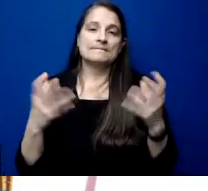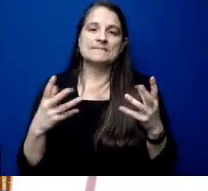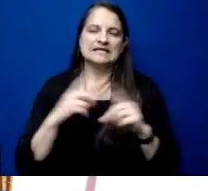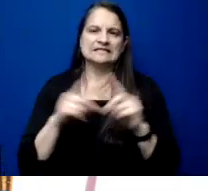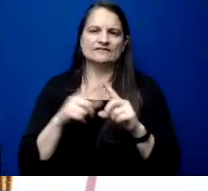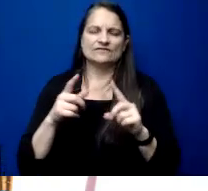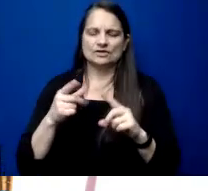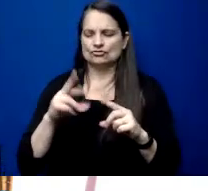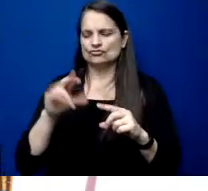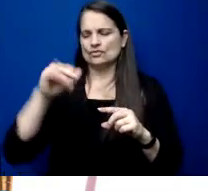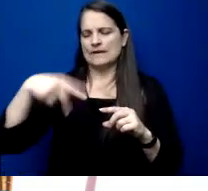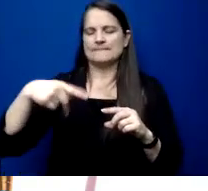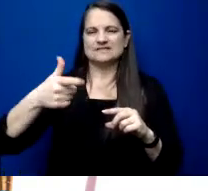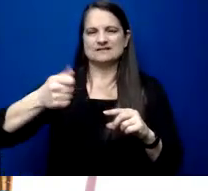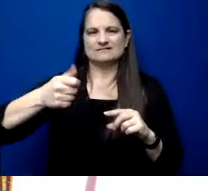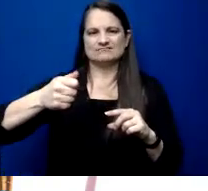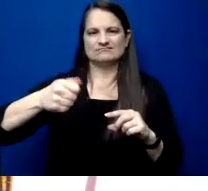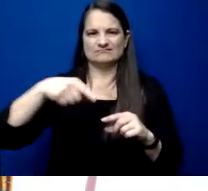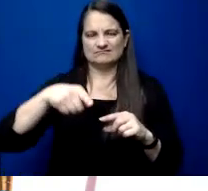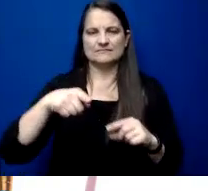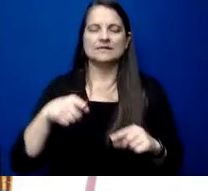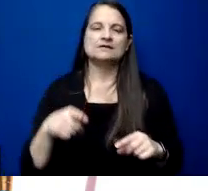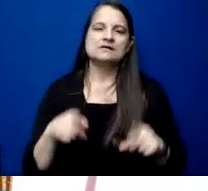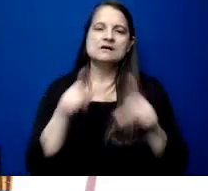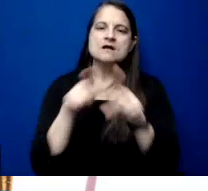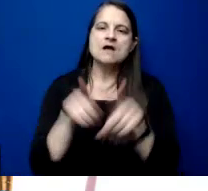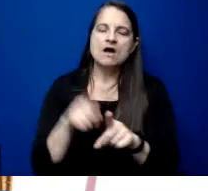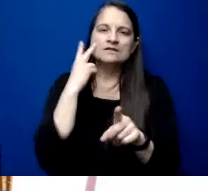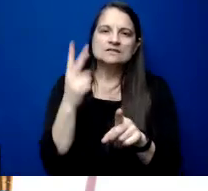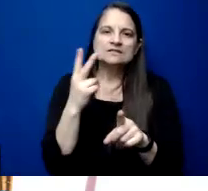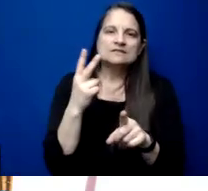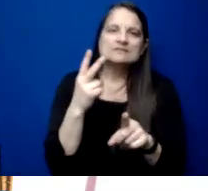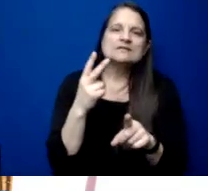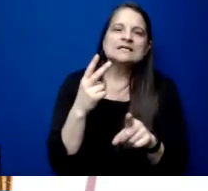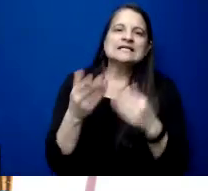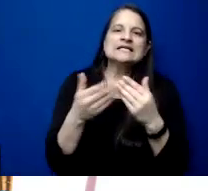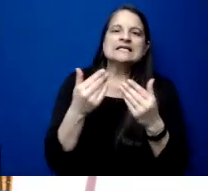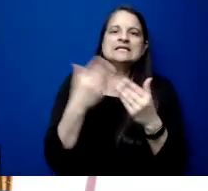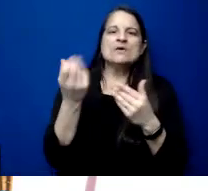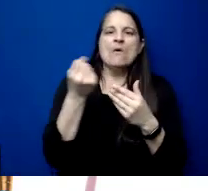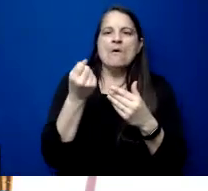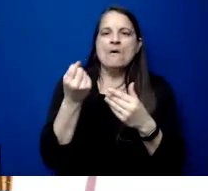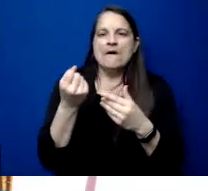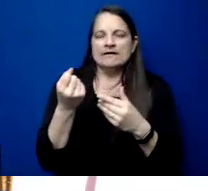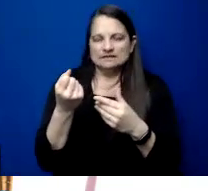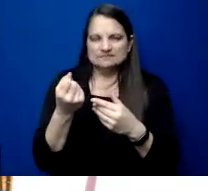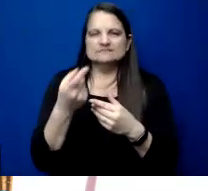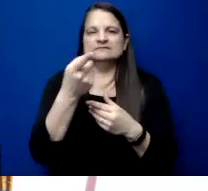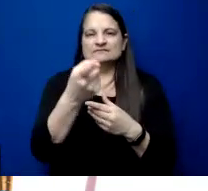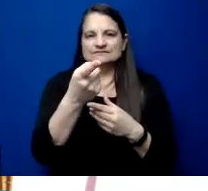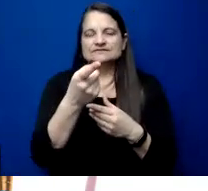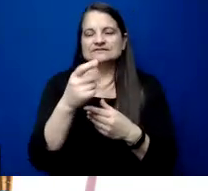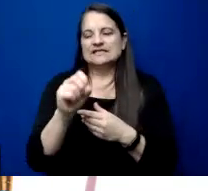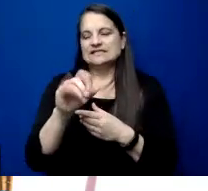for styluses. Also on this slide, we included the easy holds. These are silicone